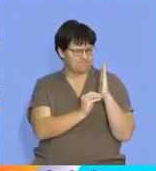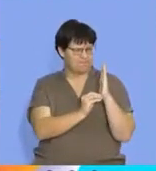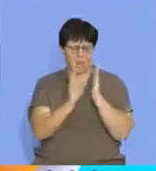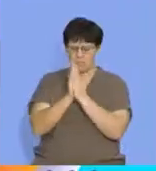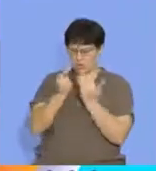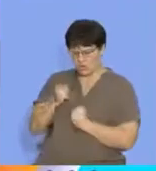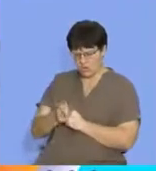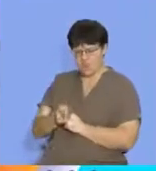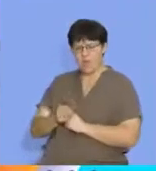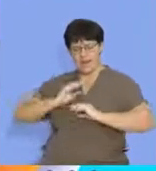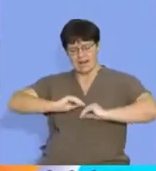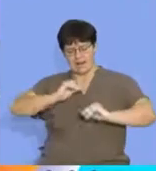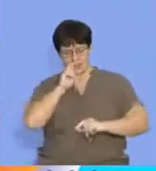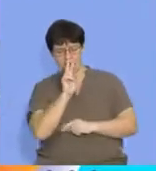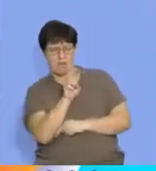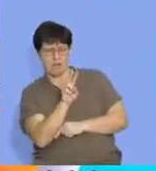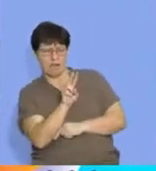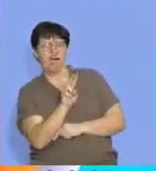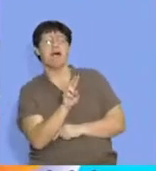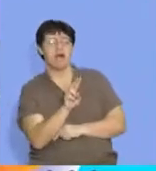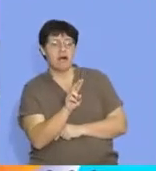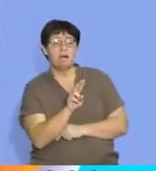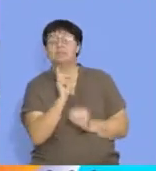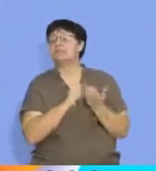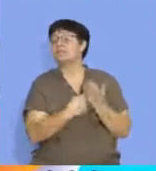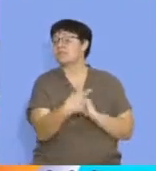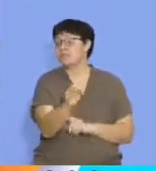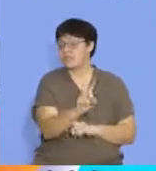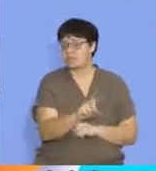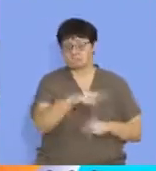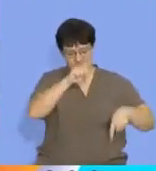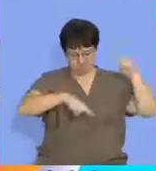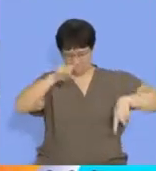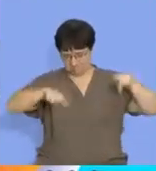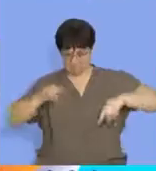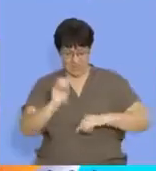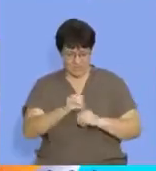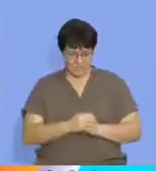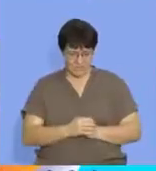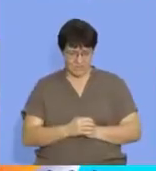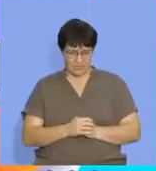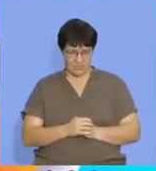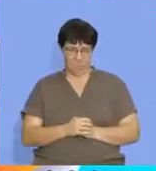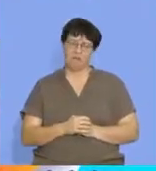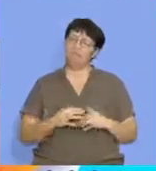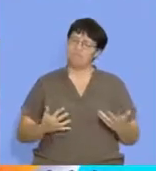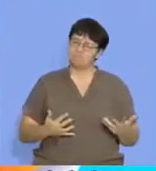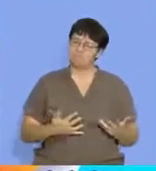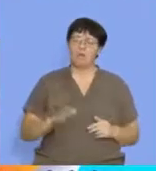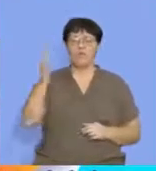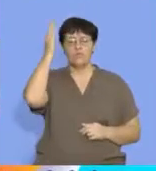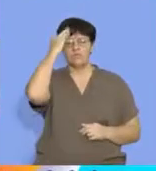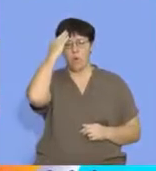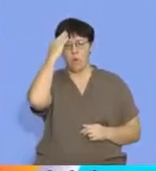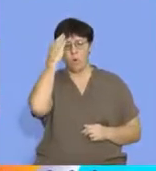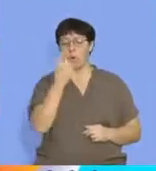look at the textbook, if you look at the lessons, we actually discussed a variety of them. But technically speaking, you